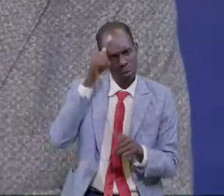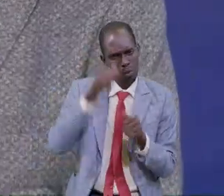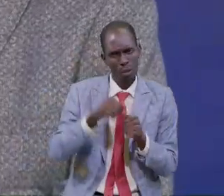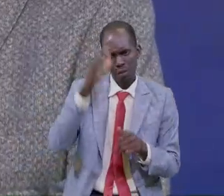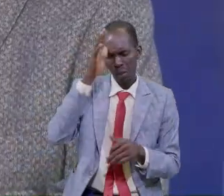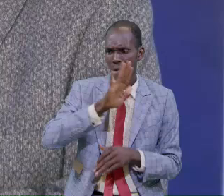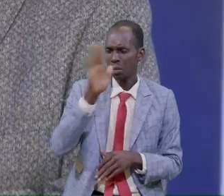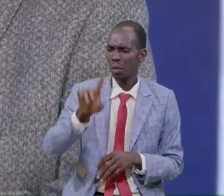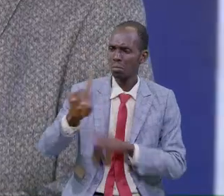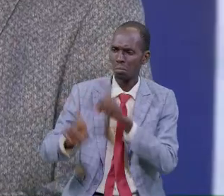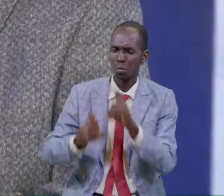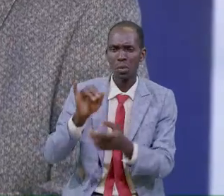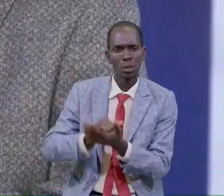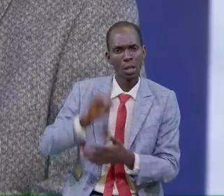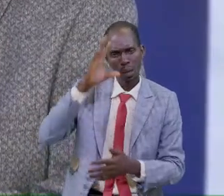gave you?